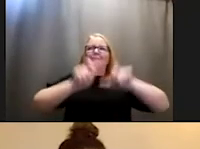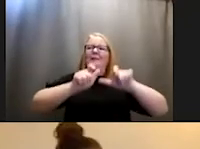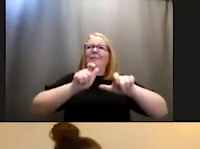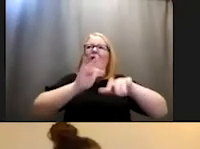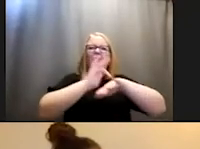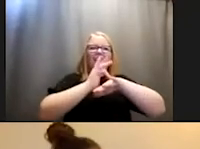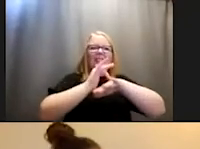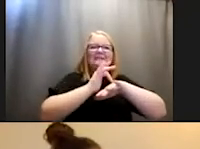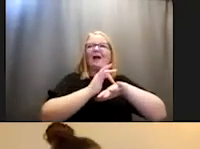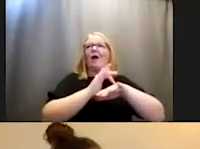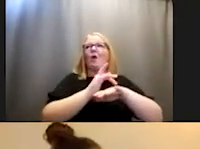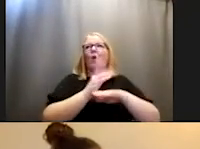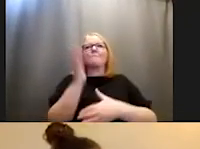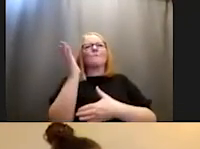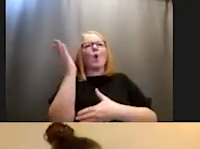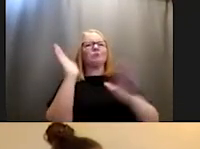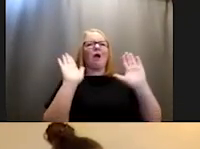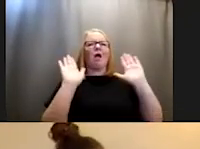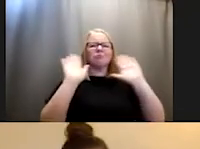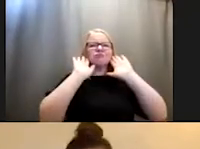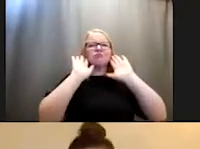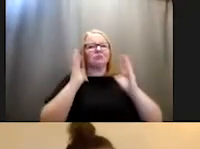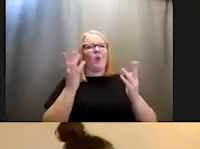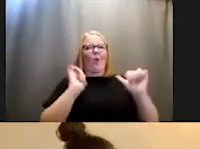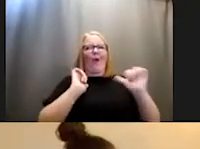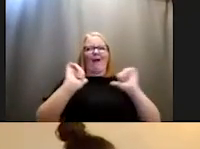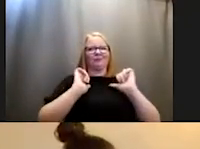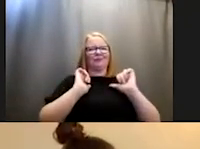theatre or were models or actresses.